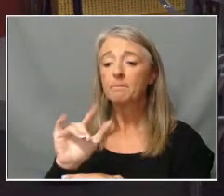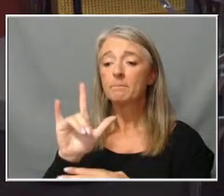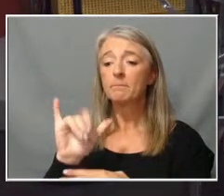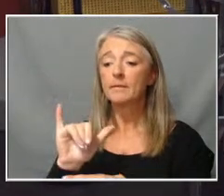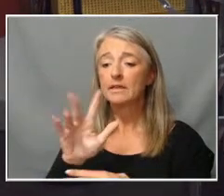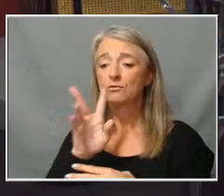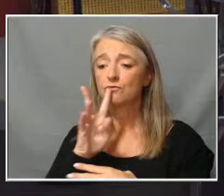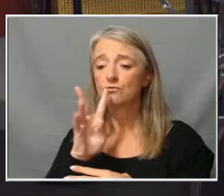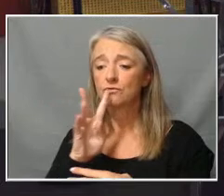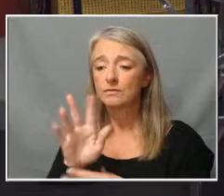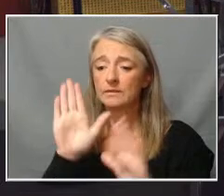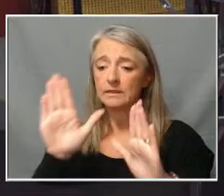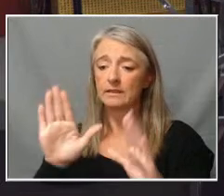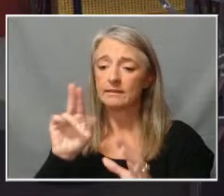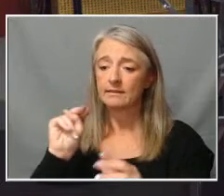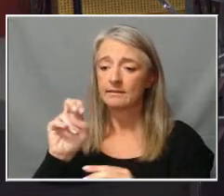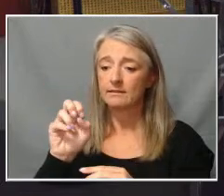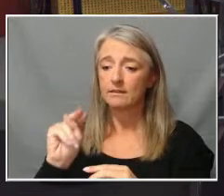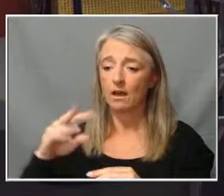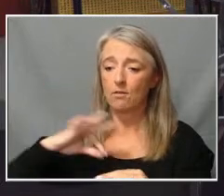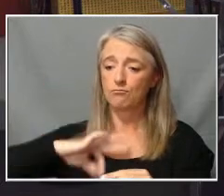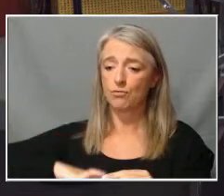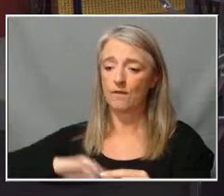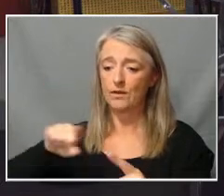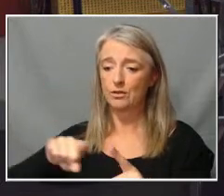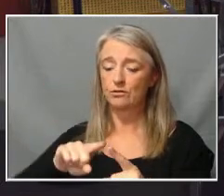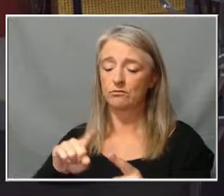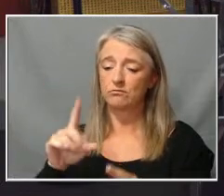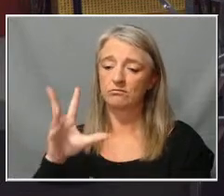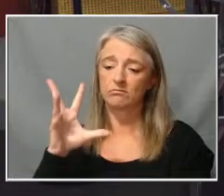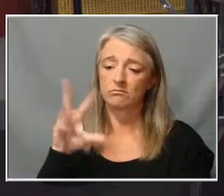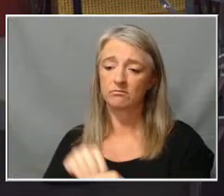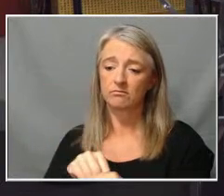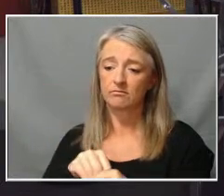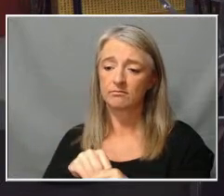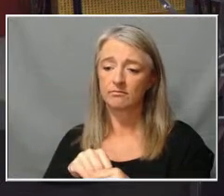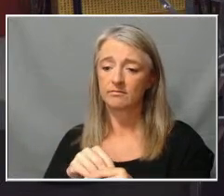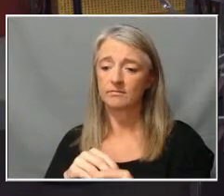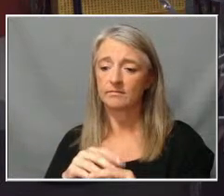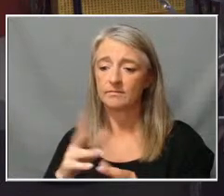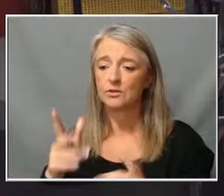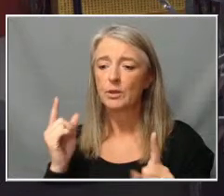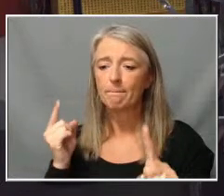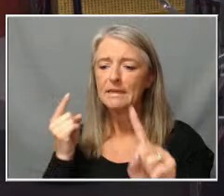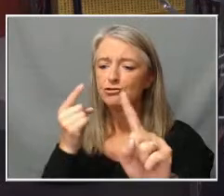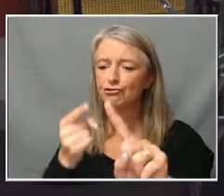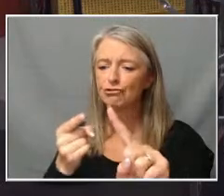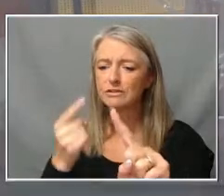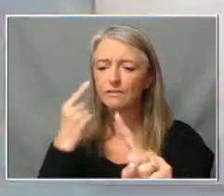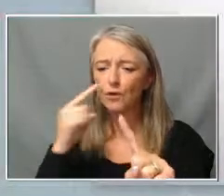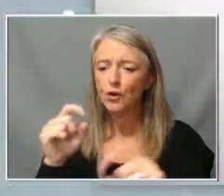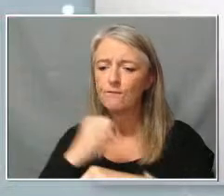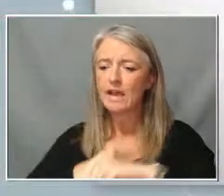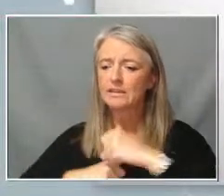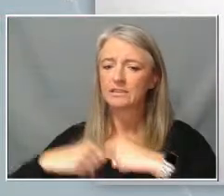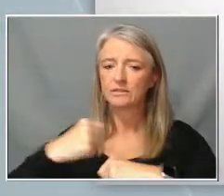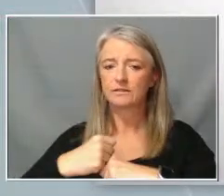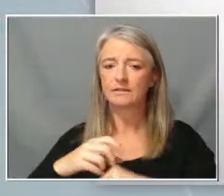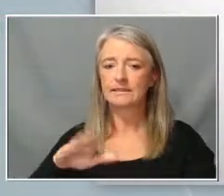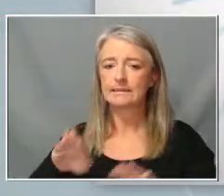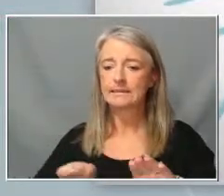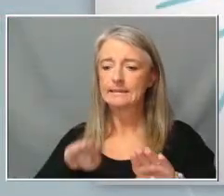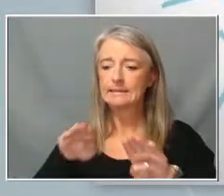incredible nonprofit that you head up called Steps of Faith Foundation. What's your mission? Yeah, so Steps of Faith,